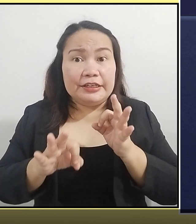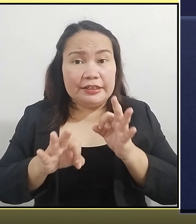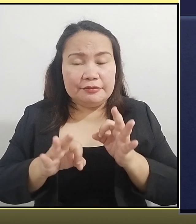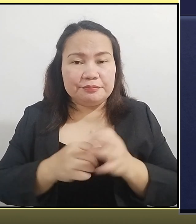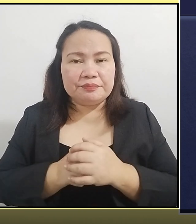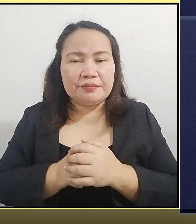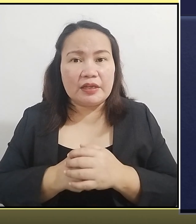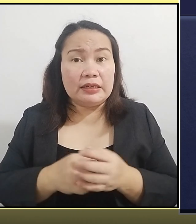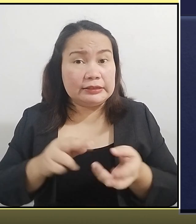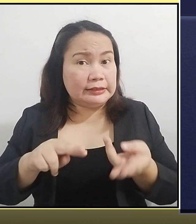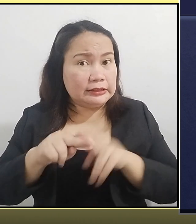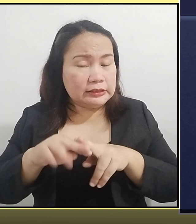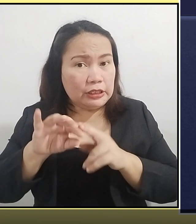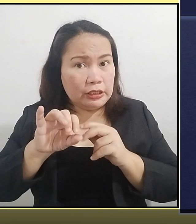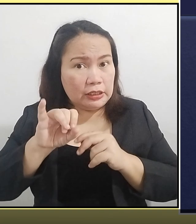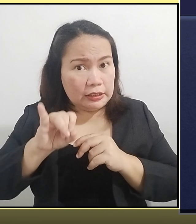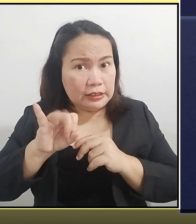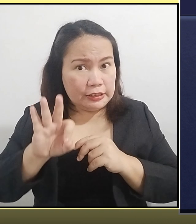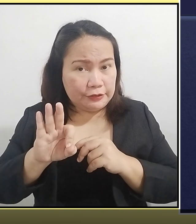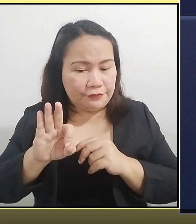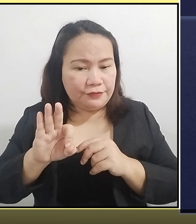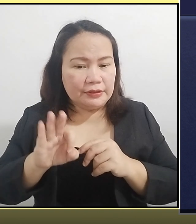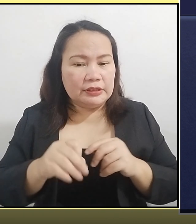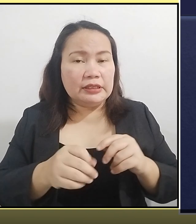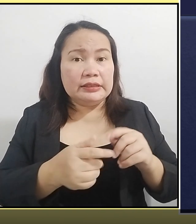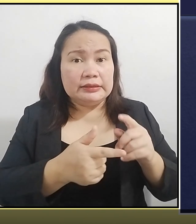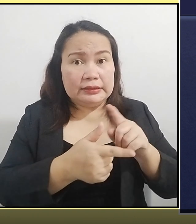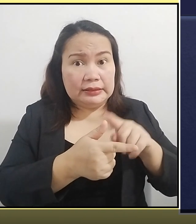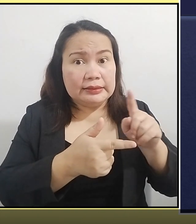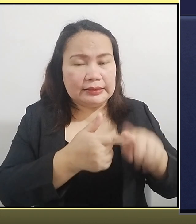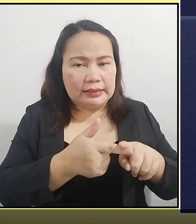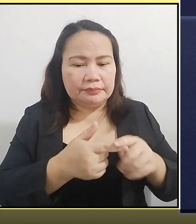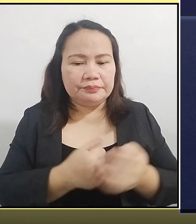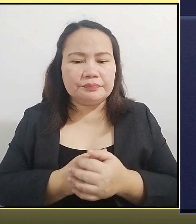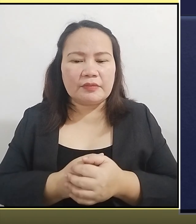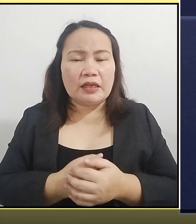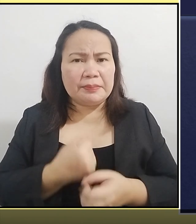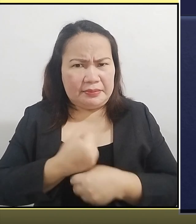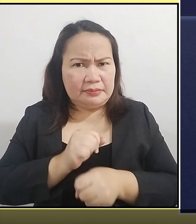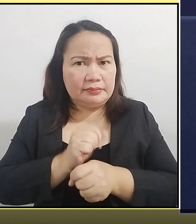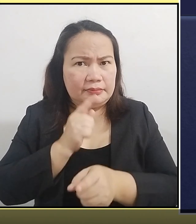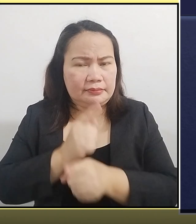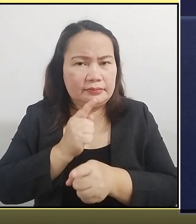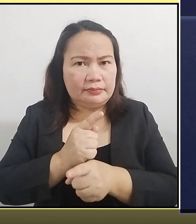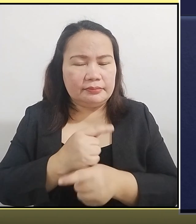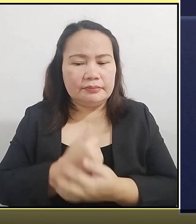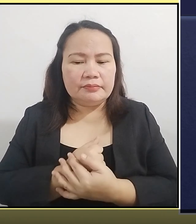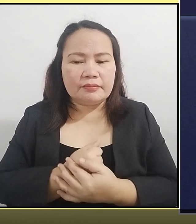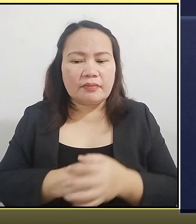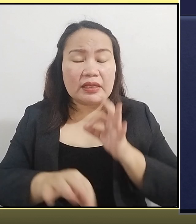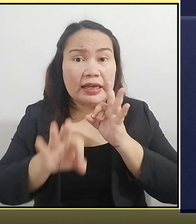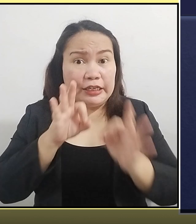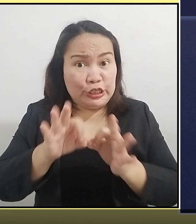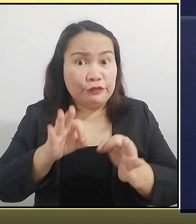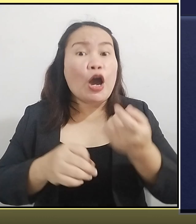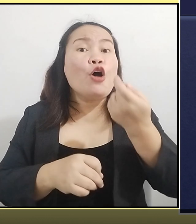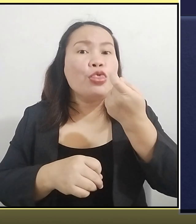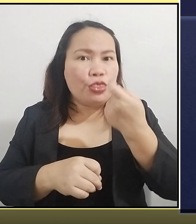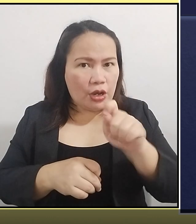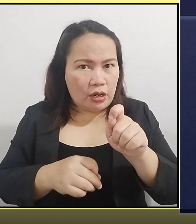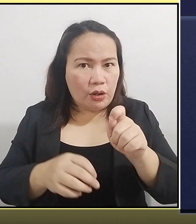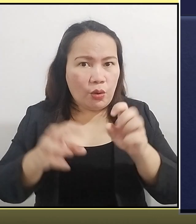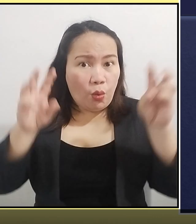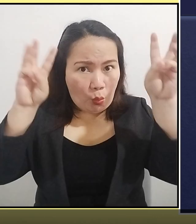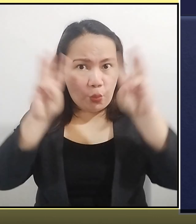and then construct. If good weather, then makes a picnic more enjoyable. So, ayusin natin. If the weather